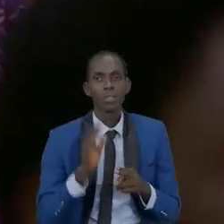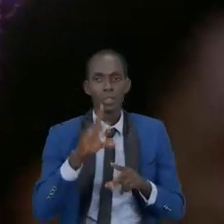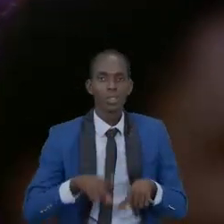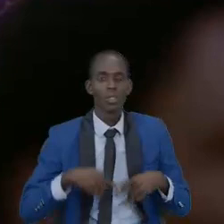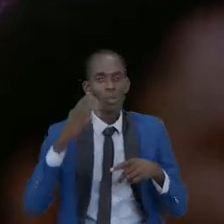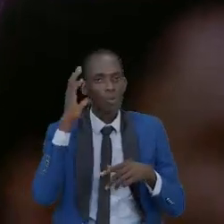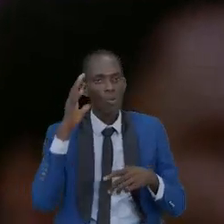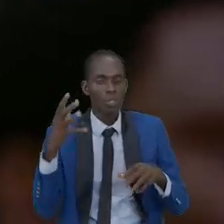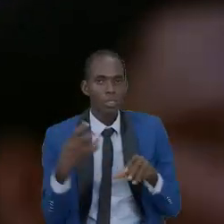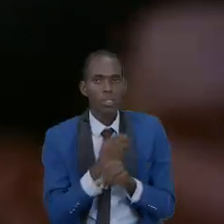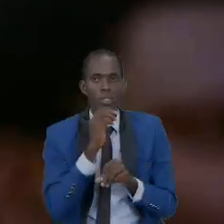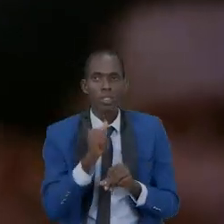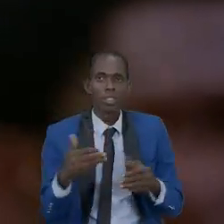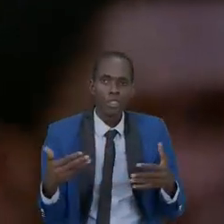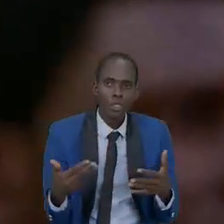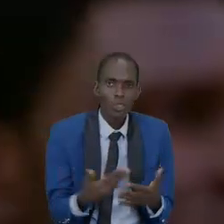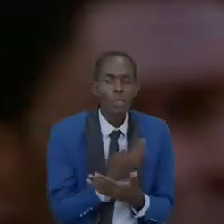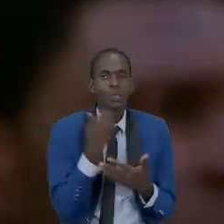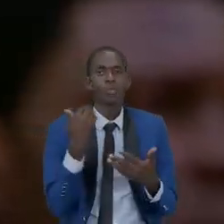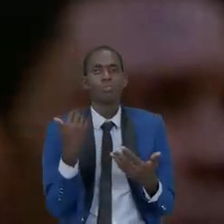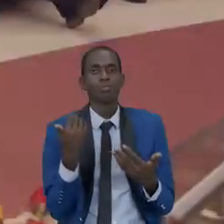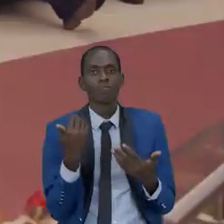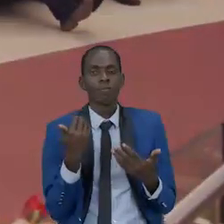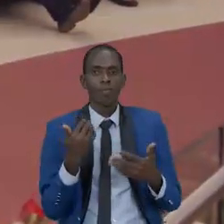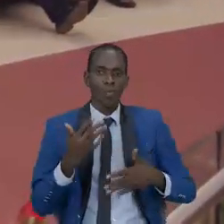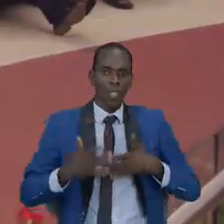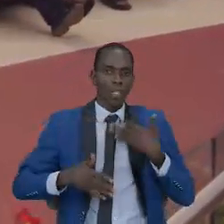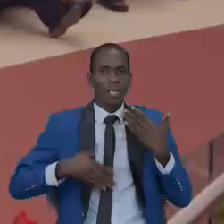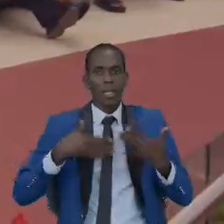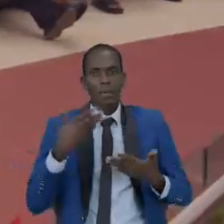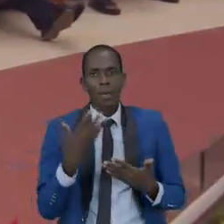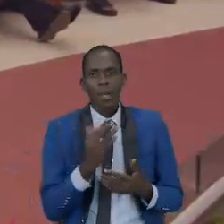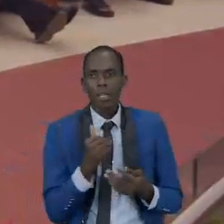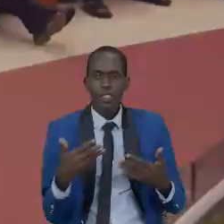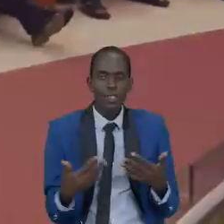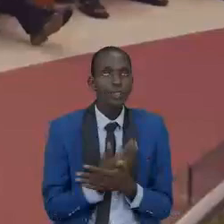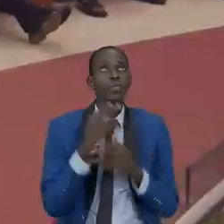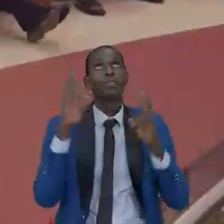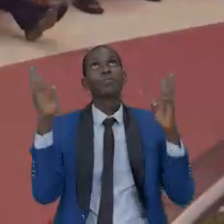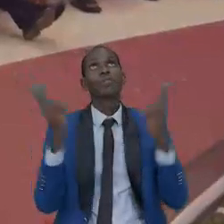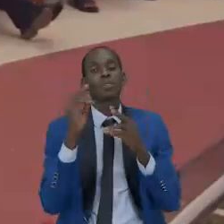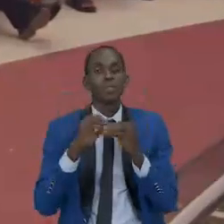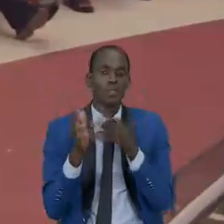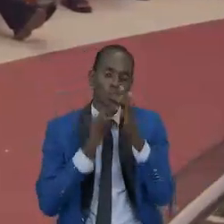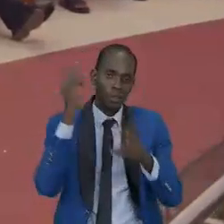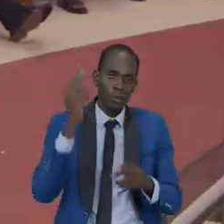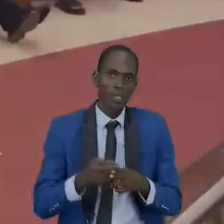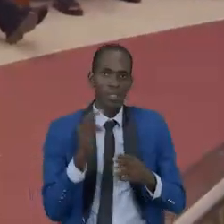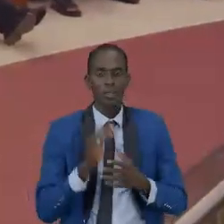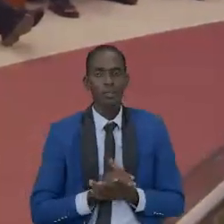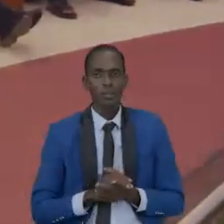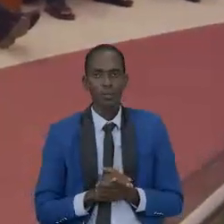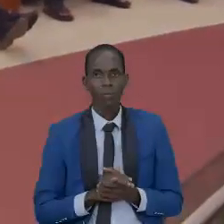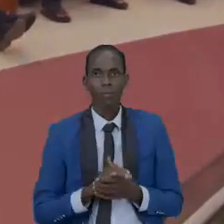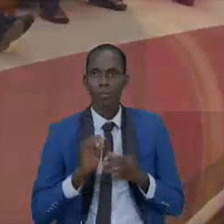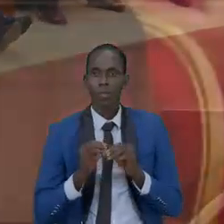on a new approach, a new excitement, a new victory in Jesus' name.